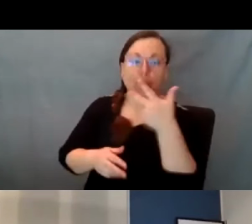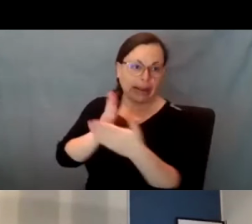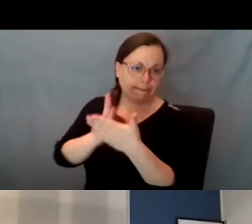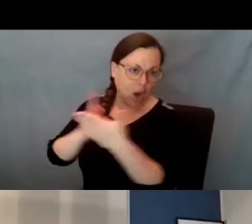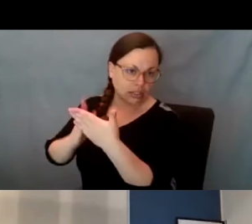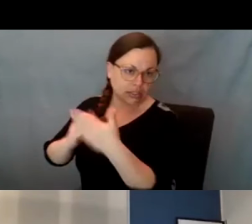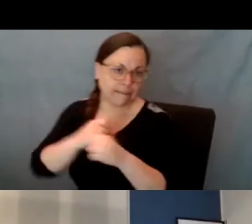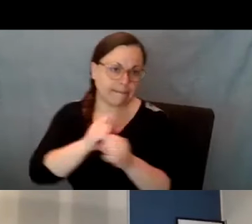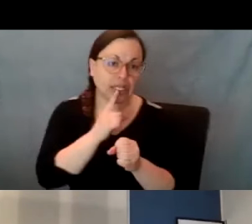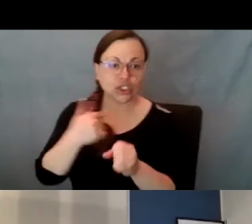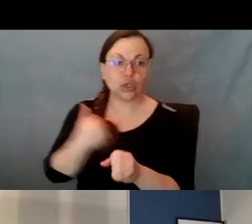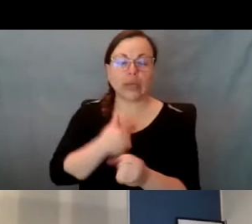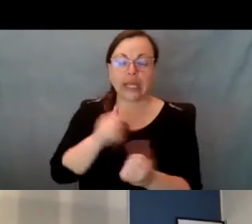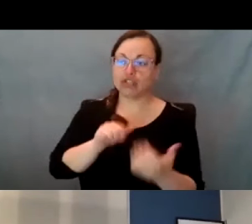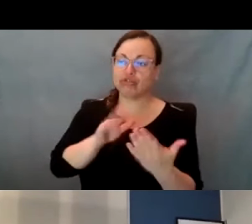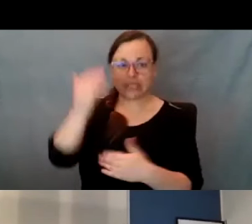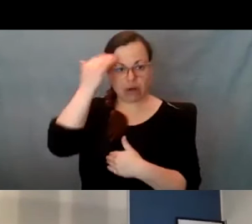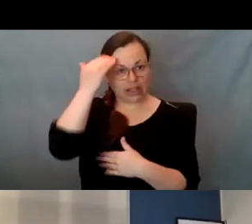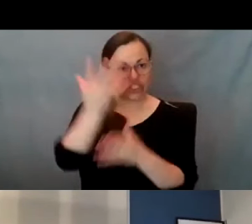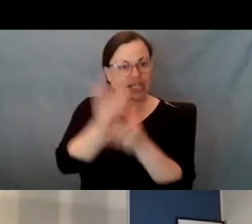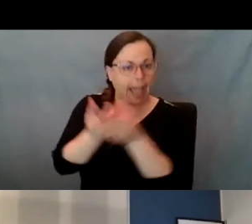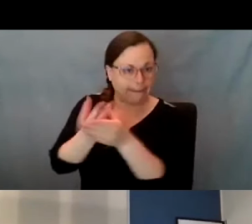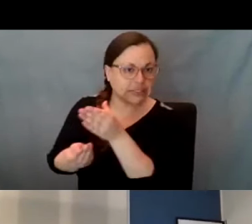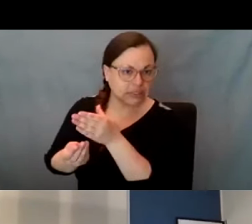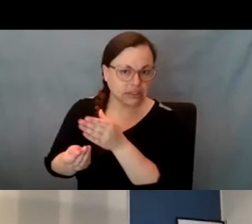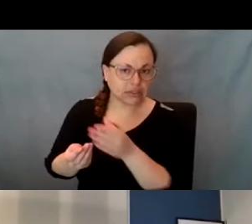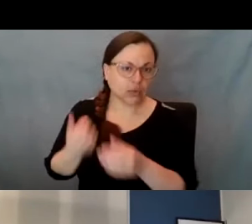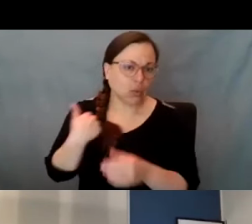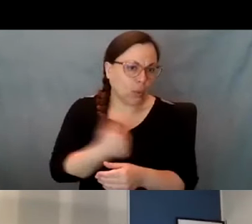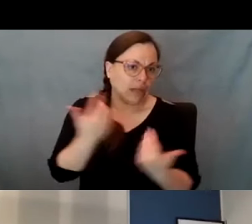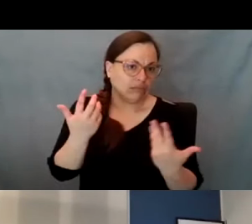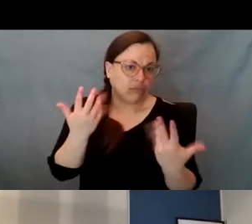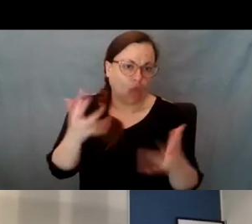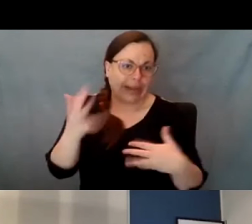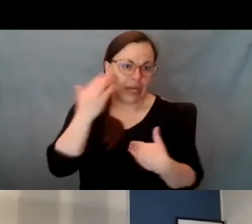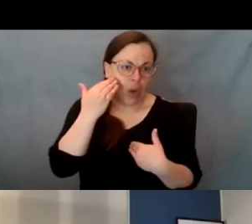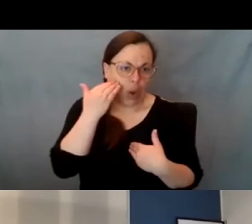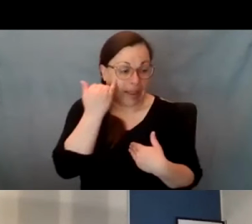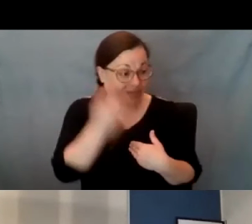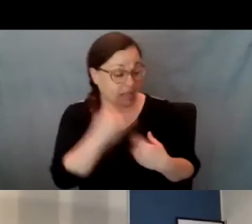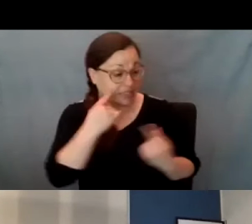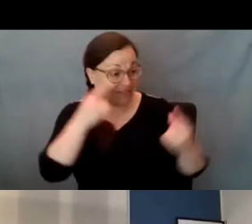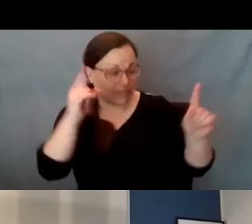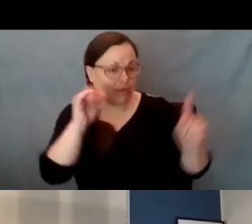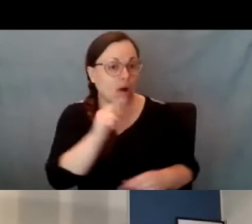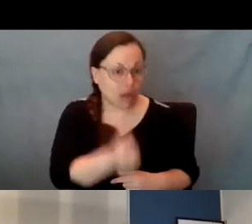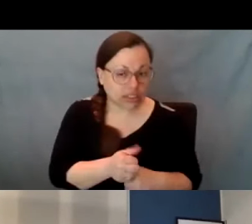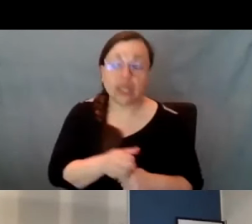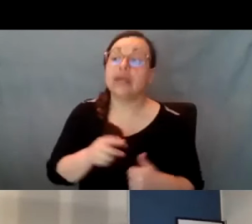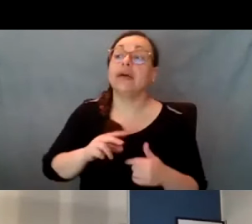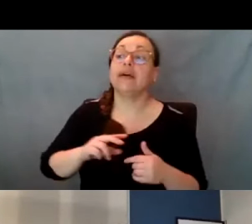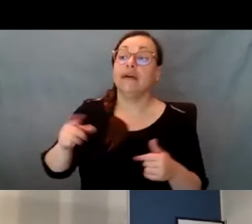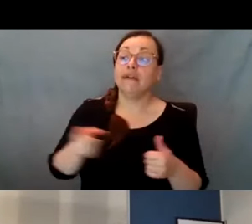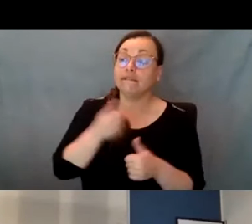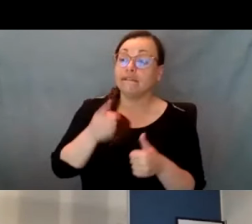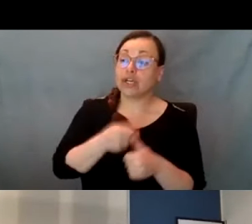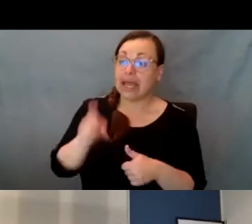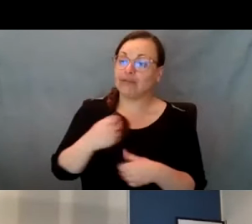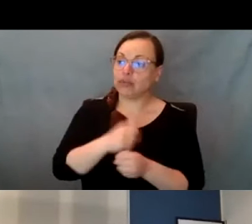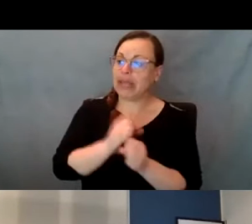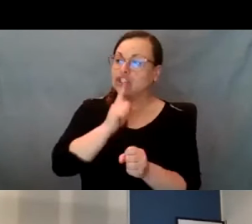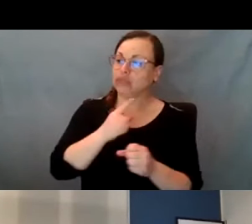these knowledge gaps of the vaccines for which we already know the efficacy. The first is that we need to ensure there are core protocols and